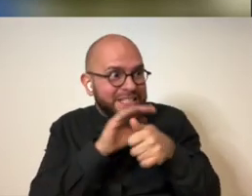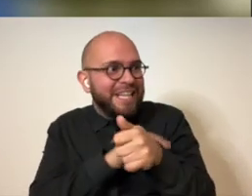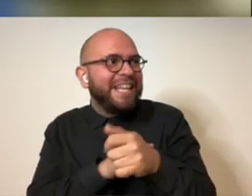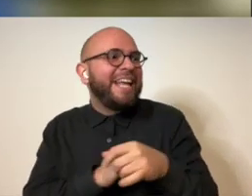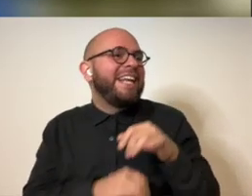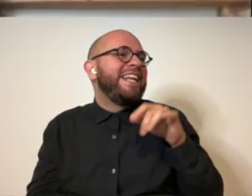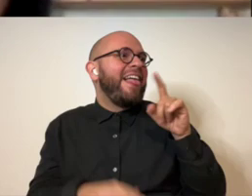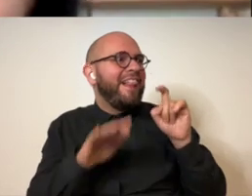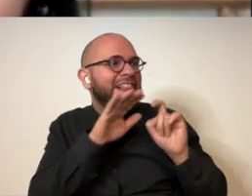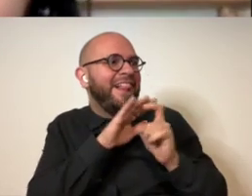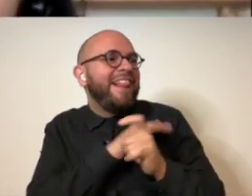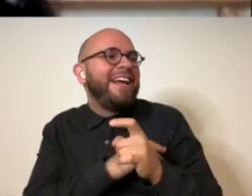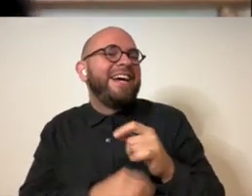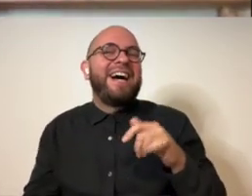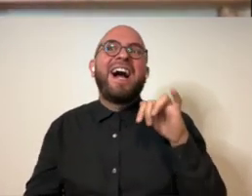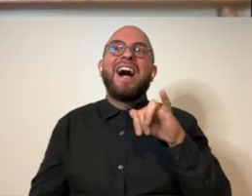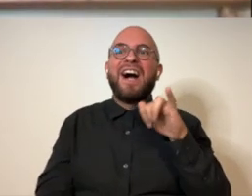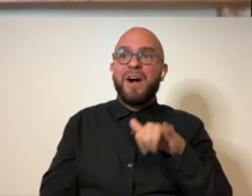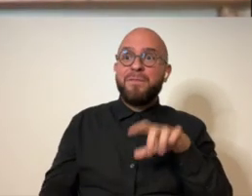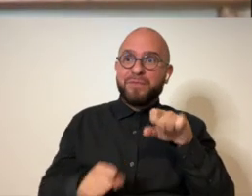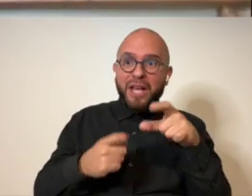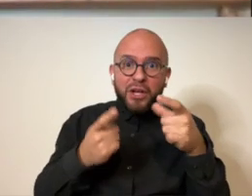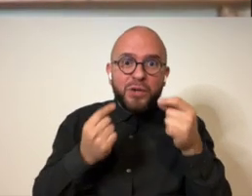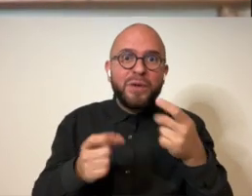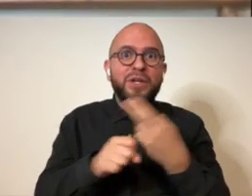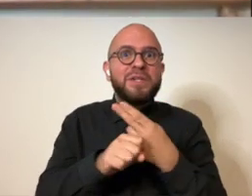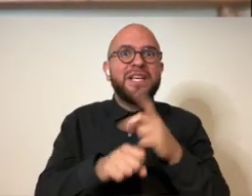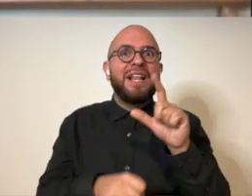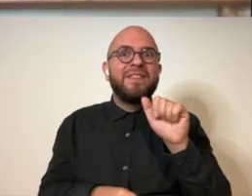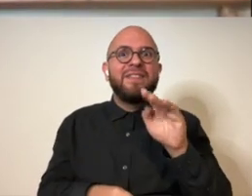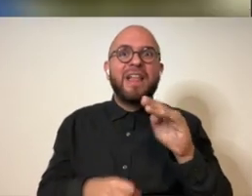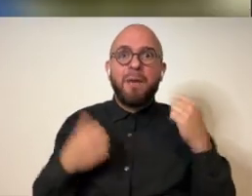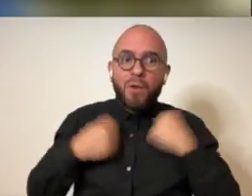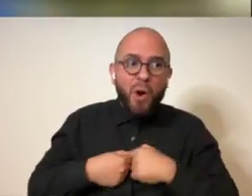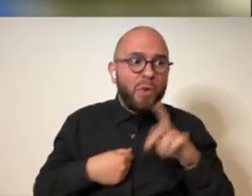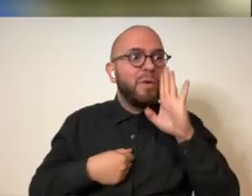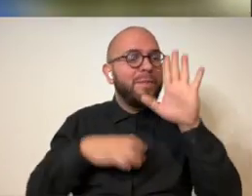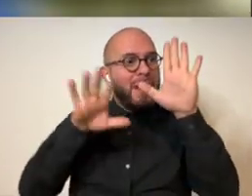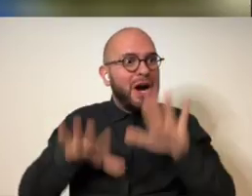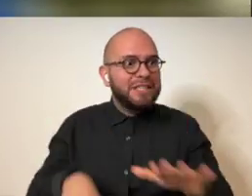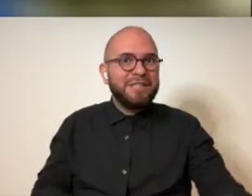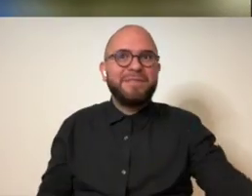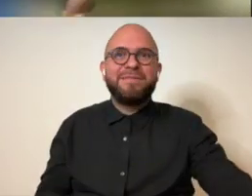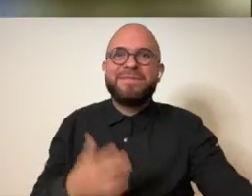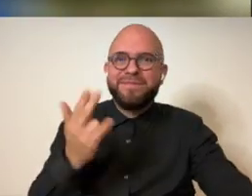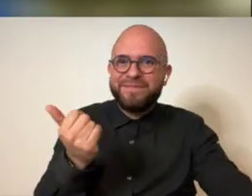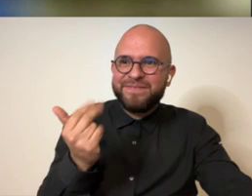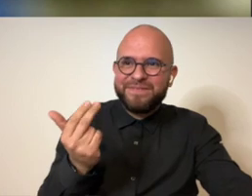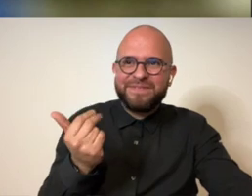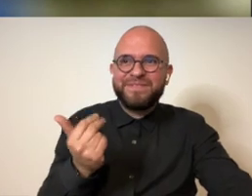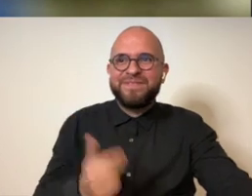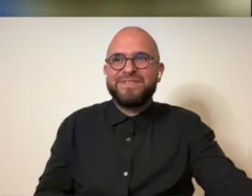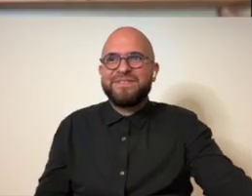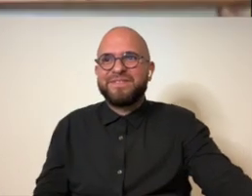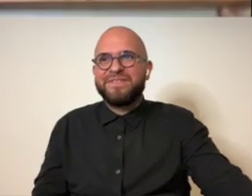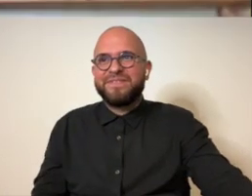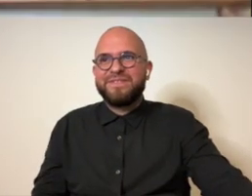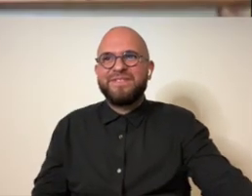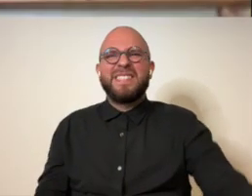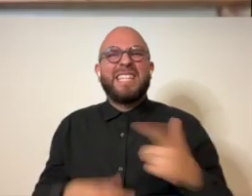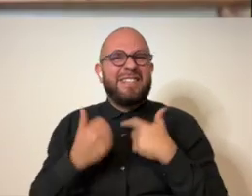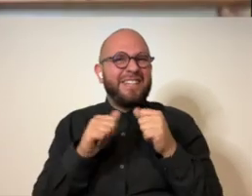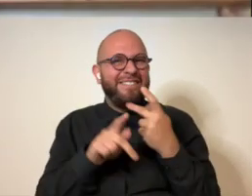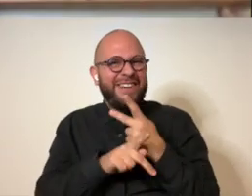they, you know, so you can change. You're sneaking in? Can you like, do it in a lab coat? That'd be so